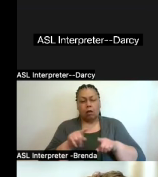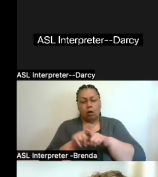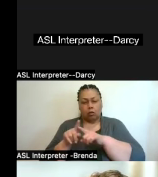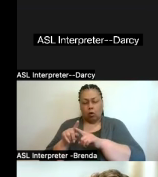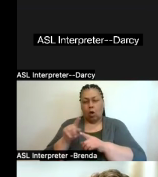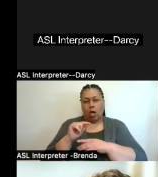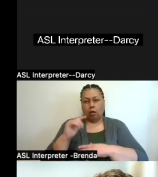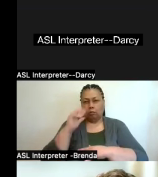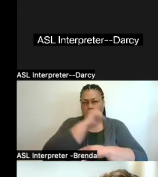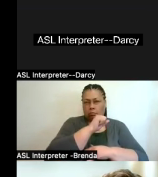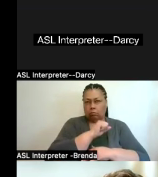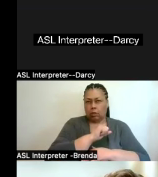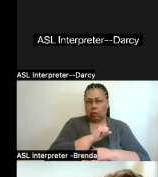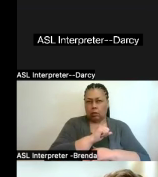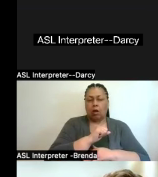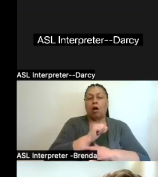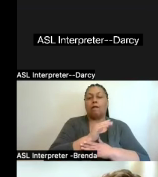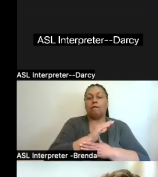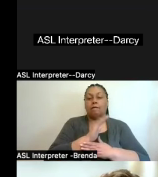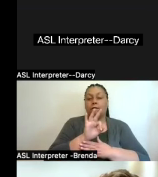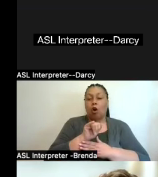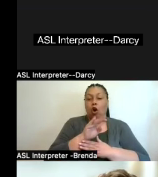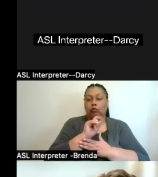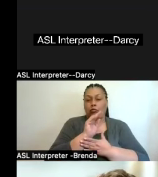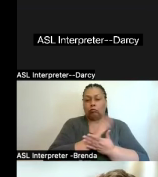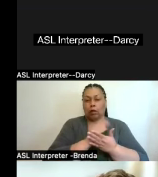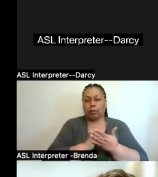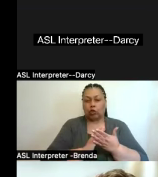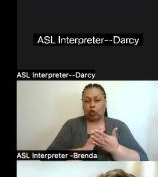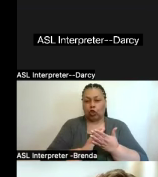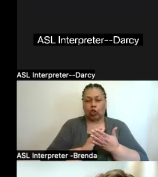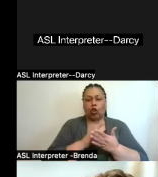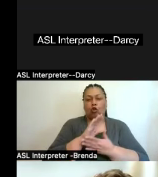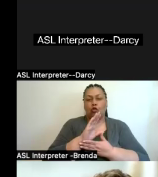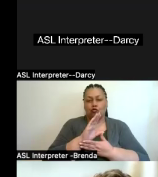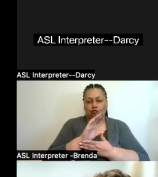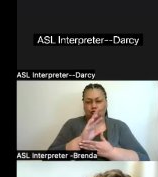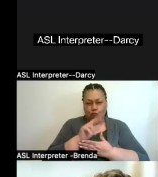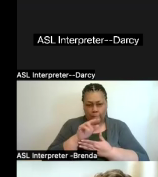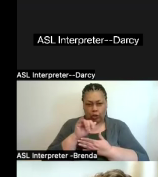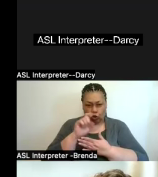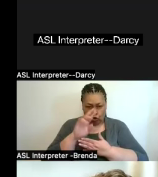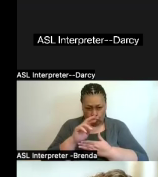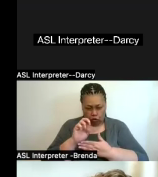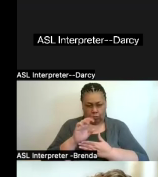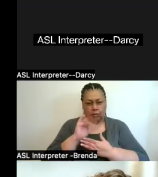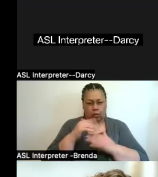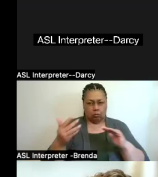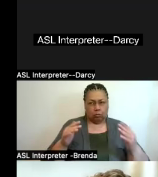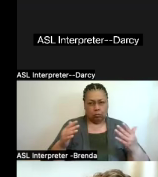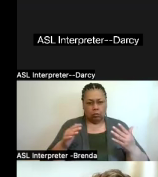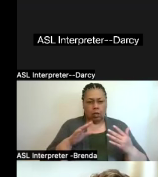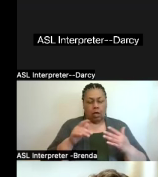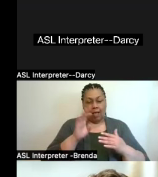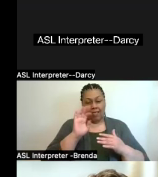rupture information. And so in the figure that you can see here, the different subplots in this